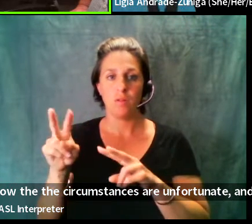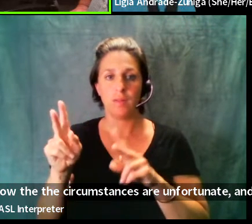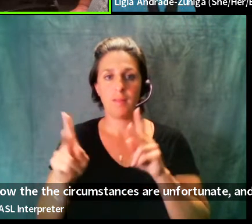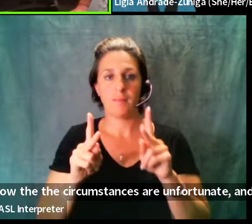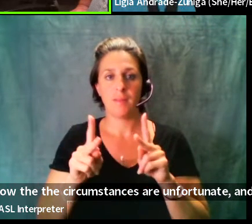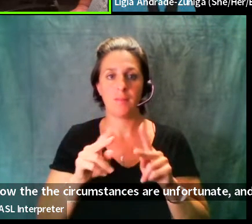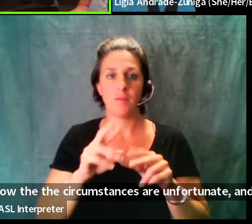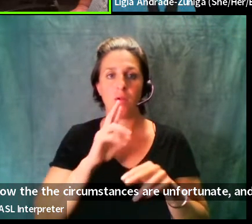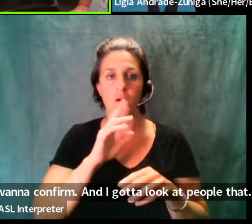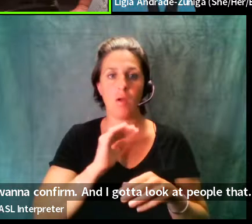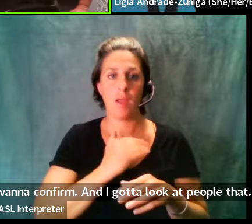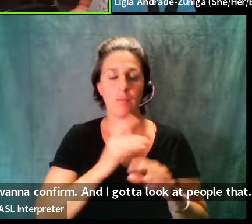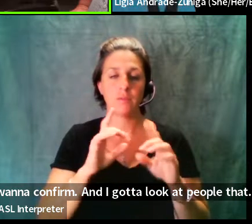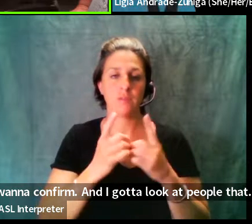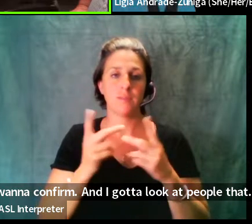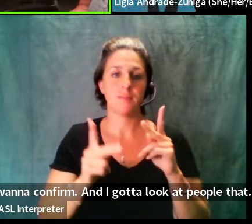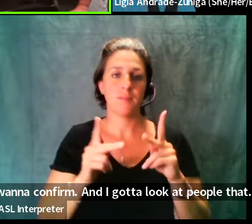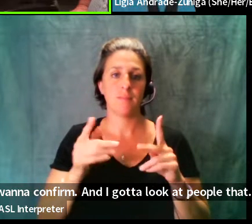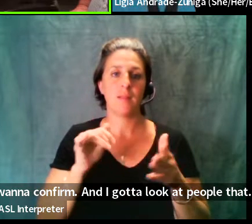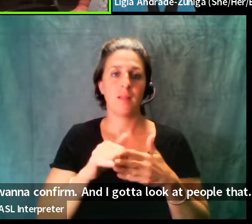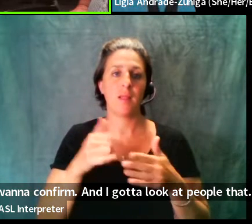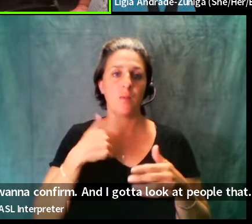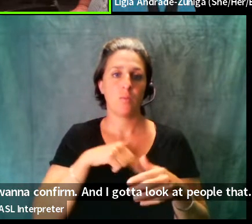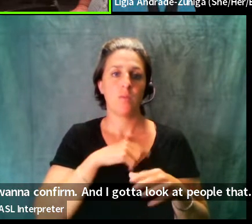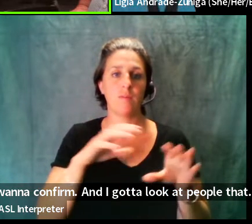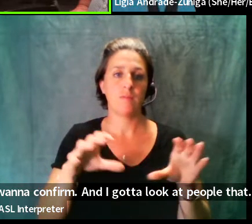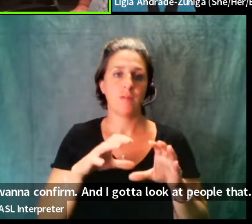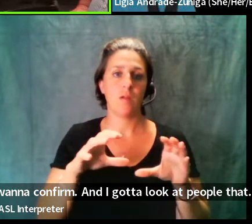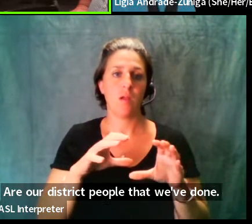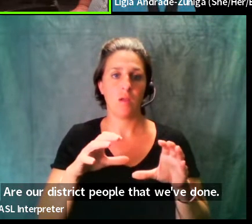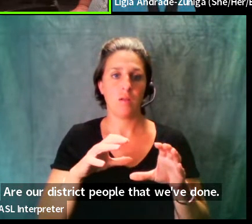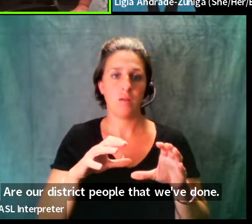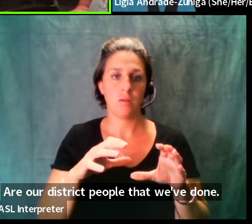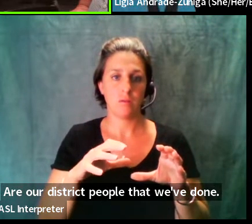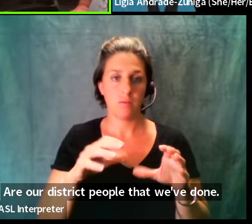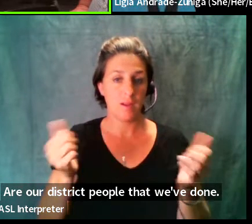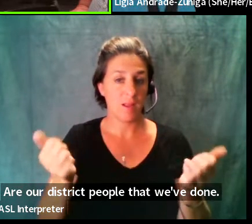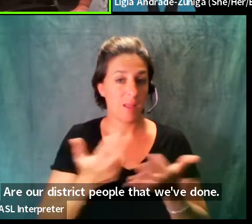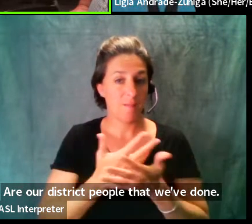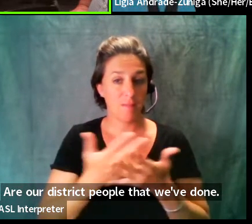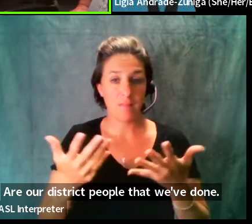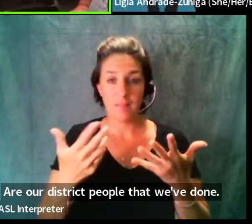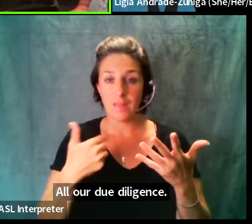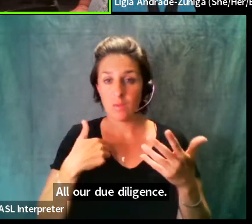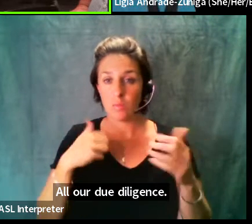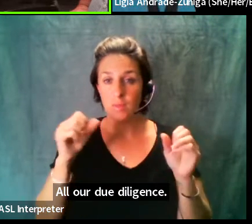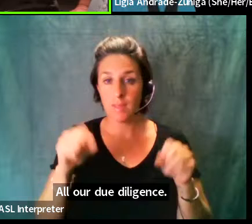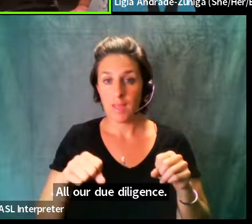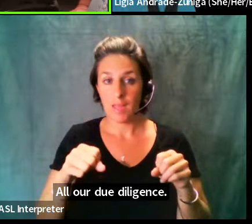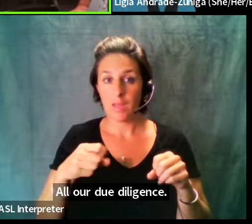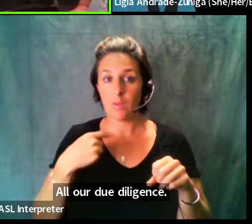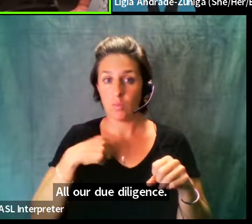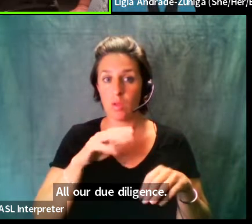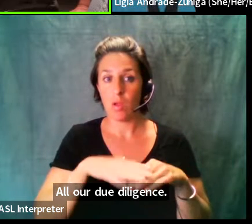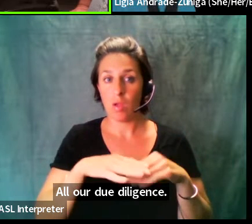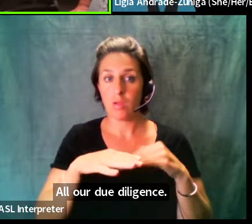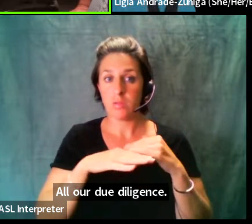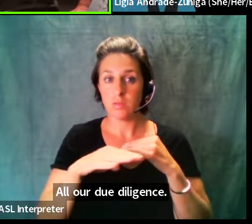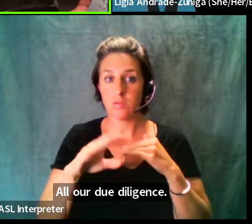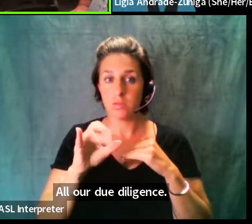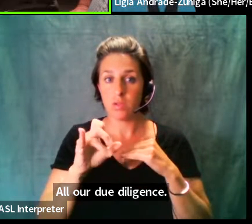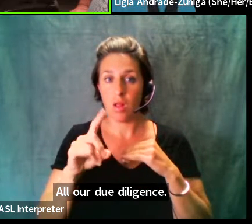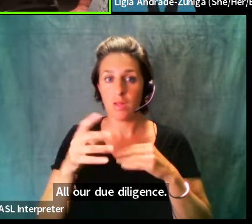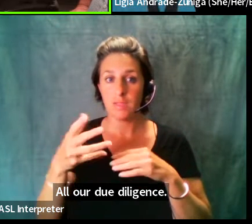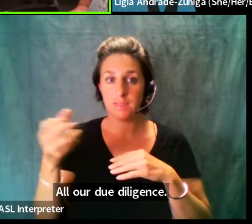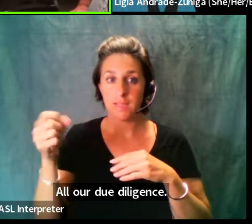our district people, that we've done all our due diligence and that we're on solid ground in taking